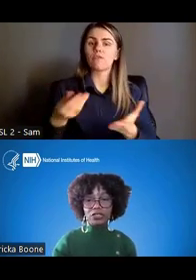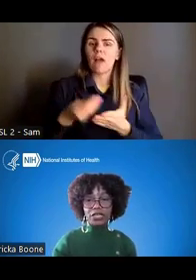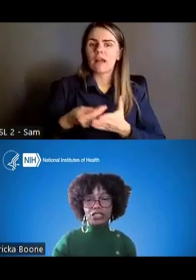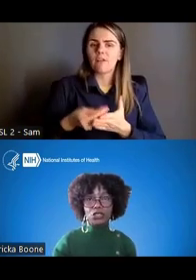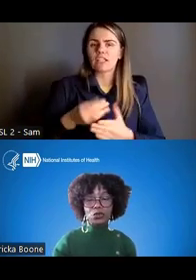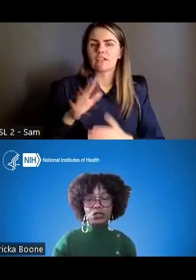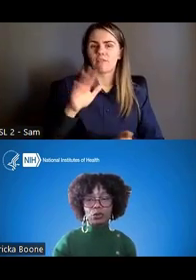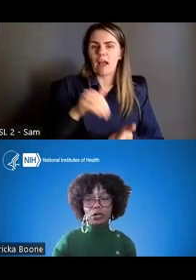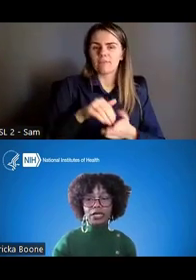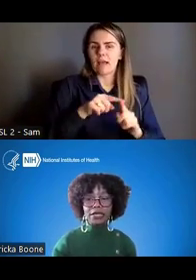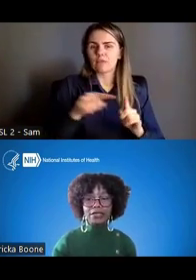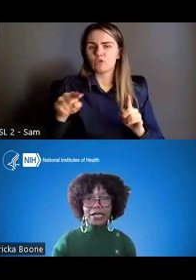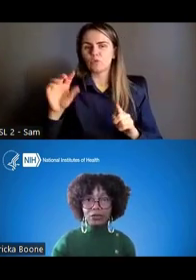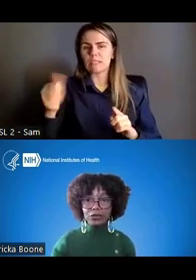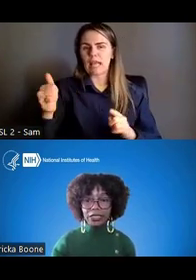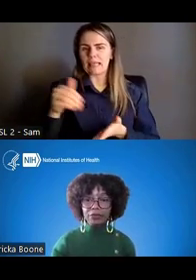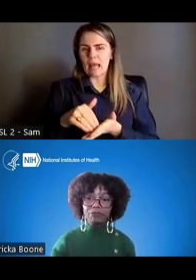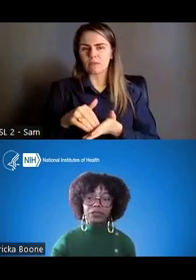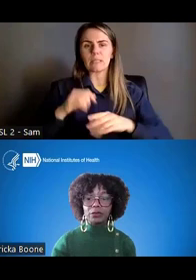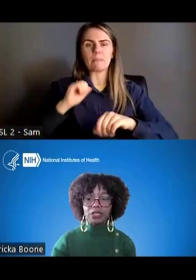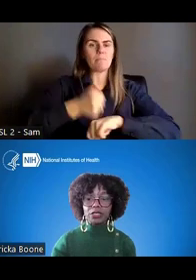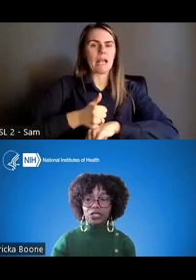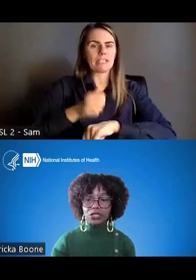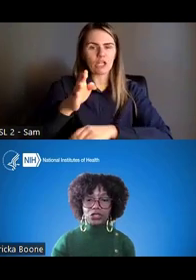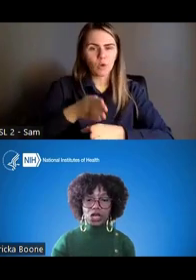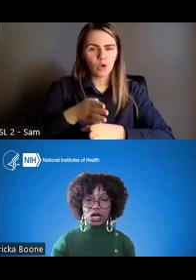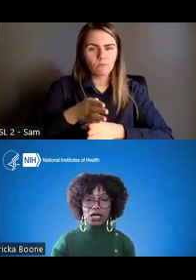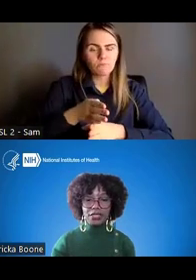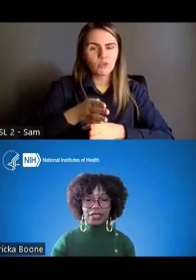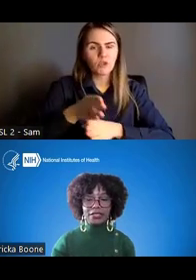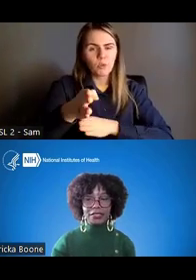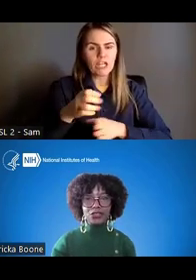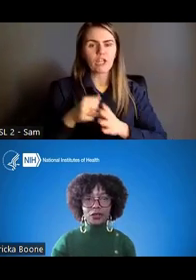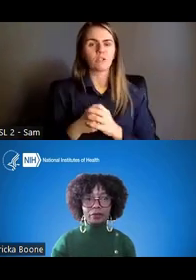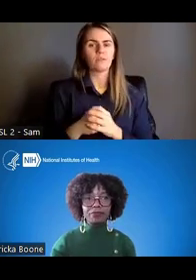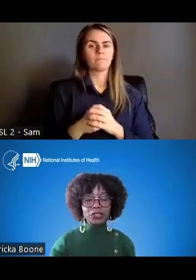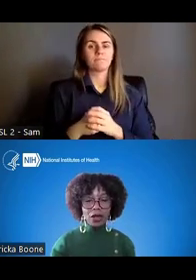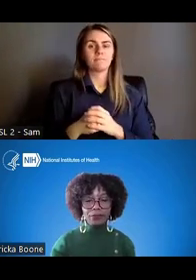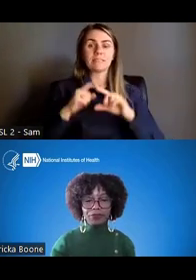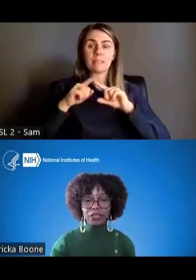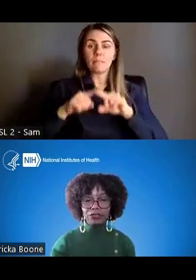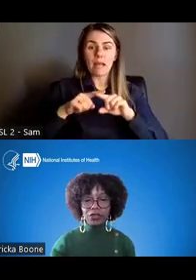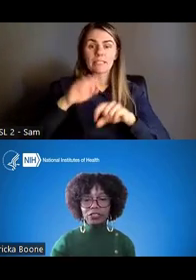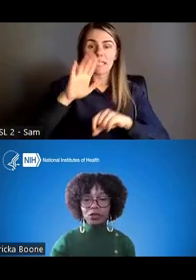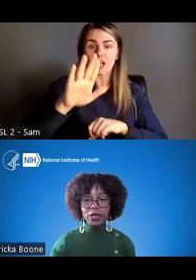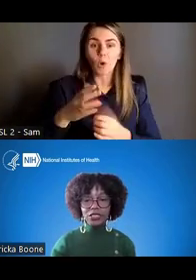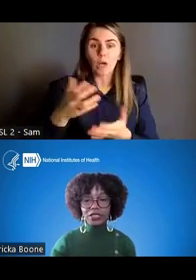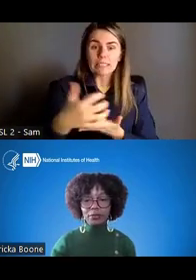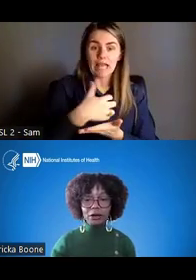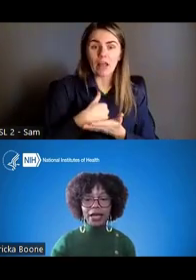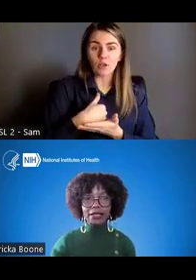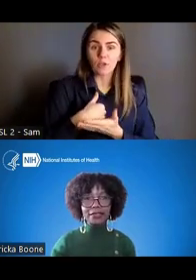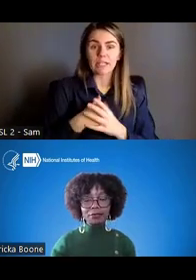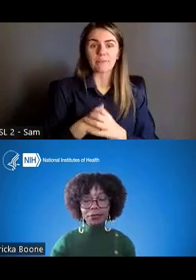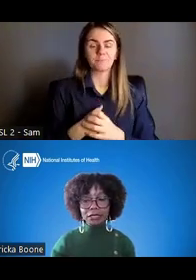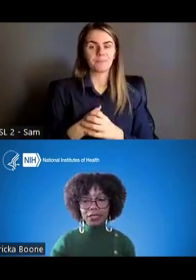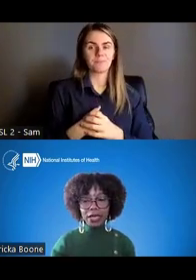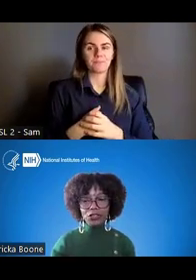the career stage to support salary, limited research costs, et cetera. So if you have any questions